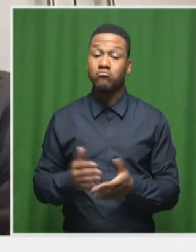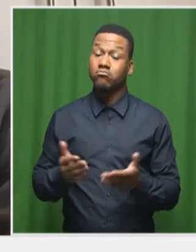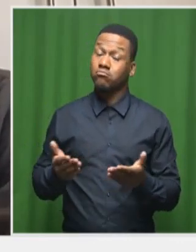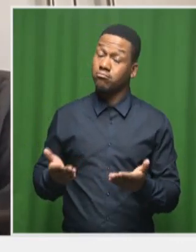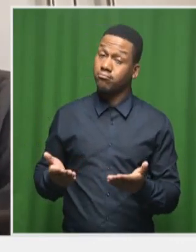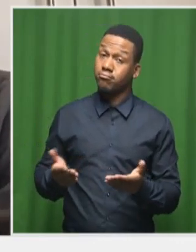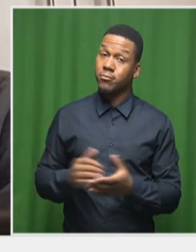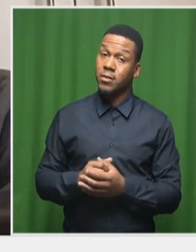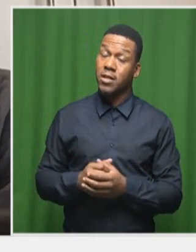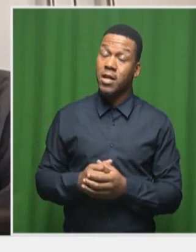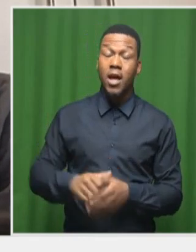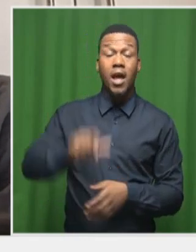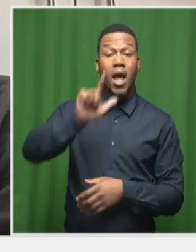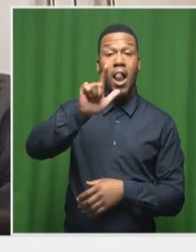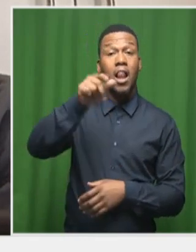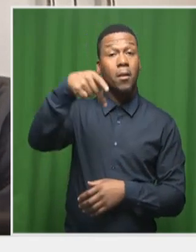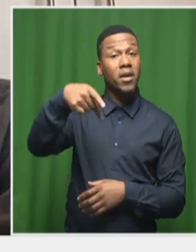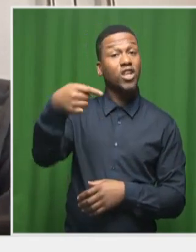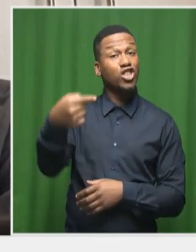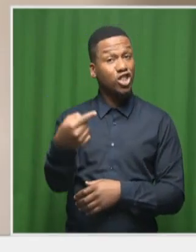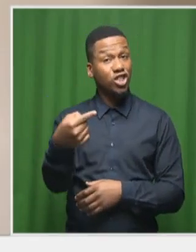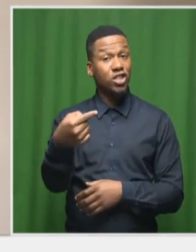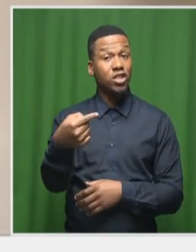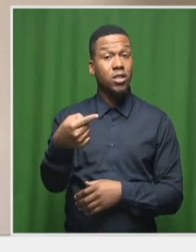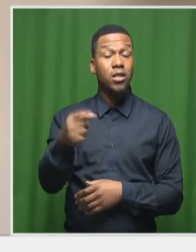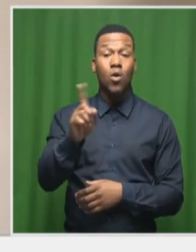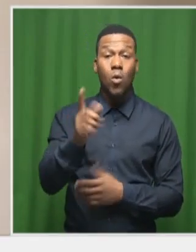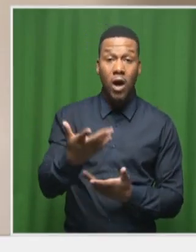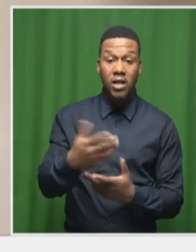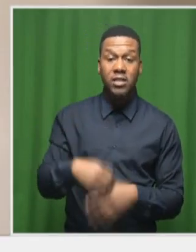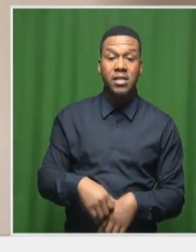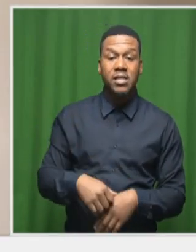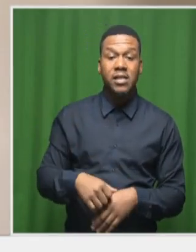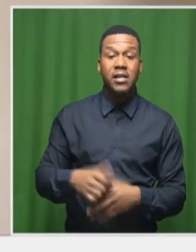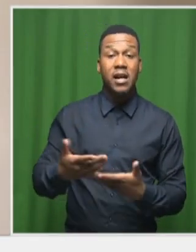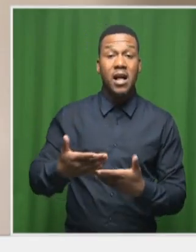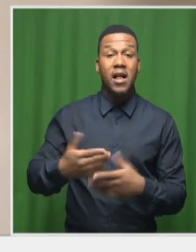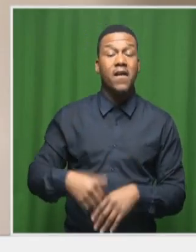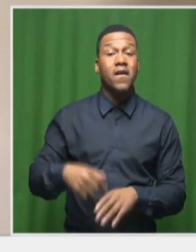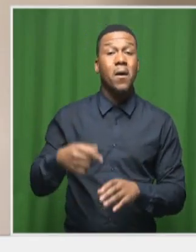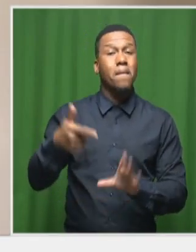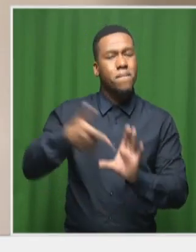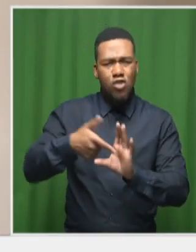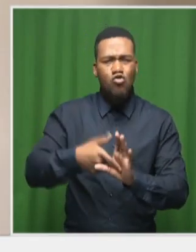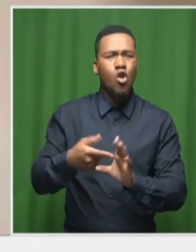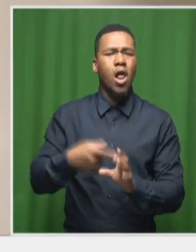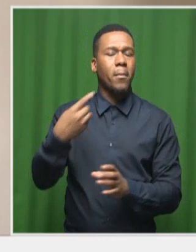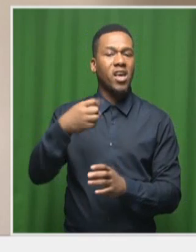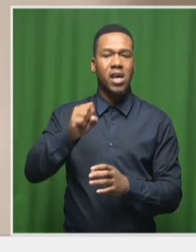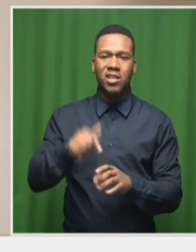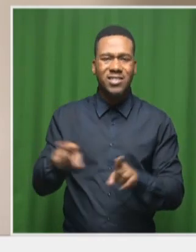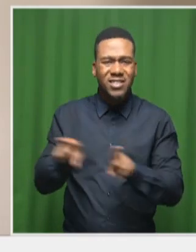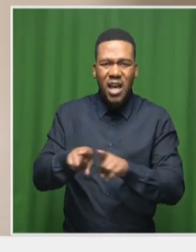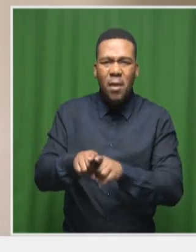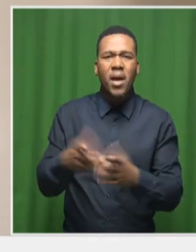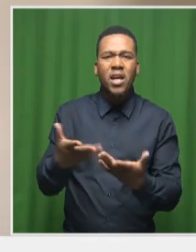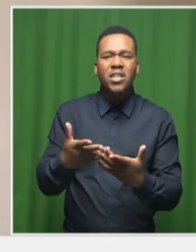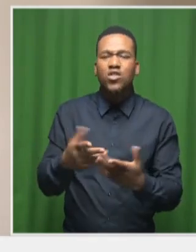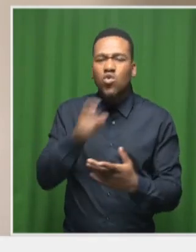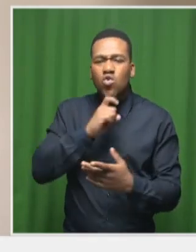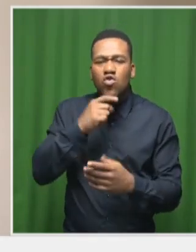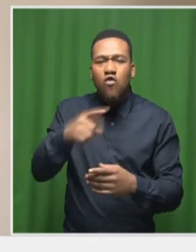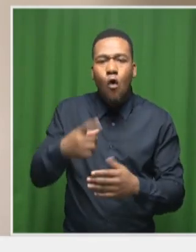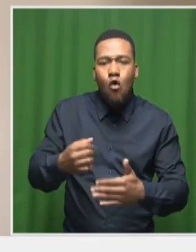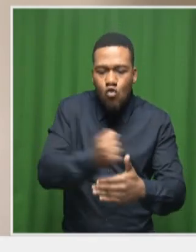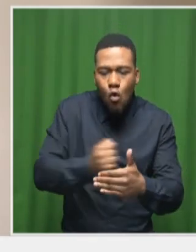So, LPG is liquefied petroleum gas. Effectively, it's the same gas that we know as cooking gas. It's